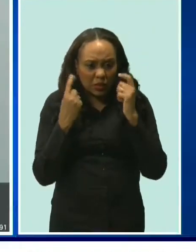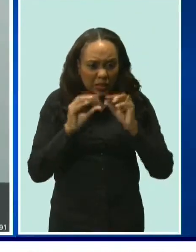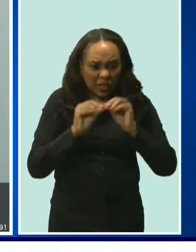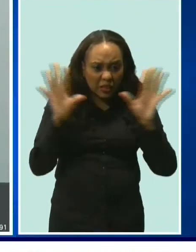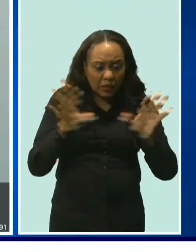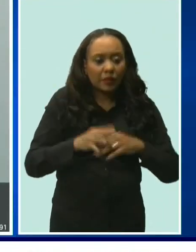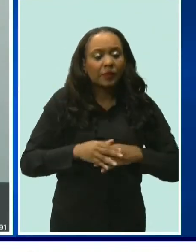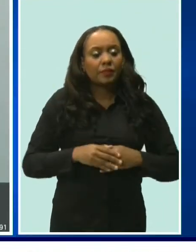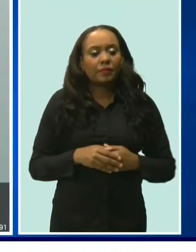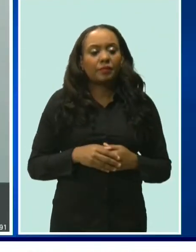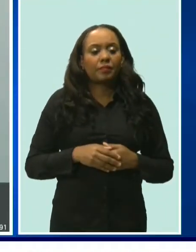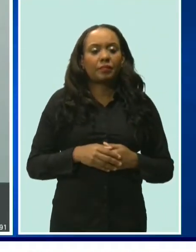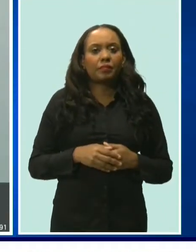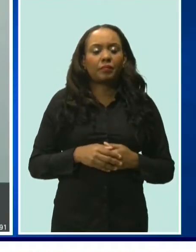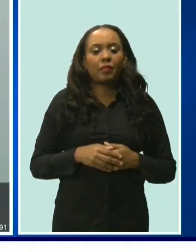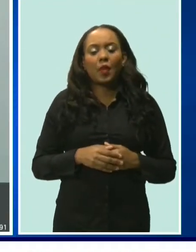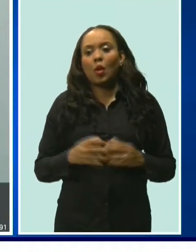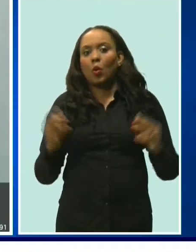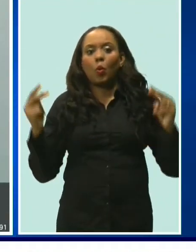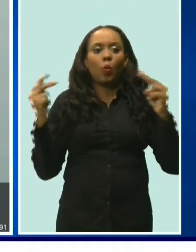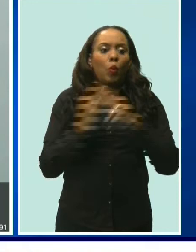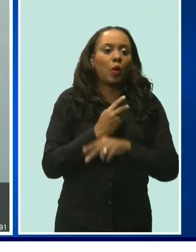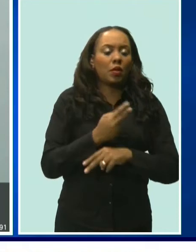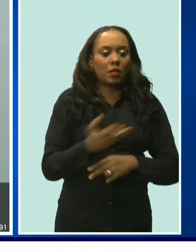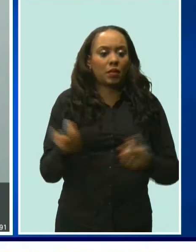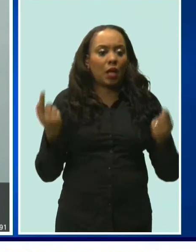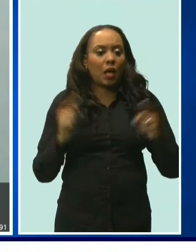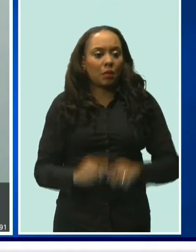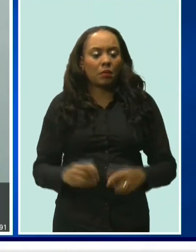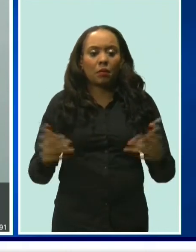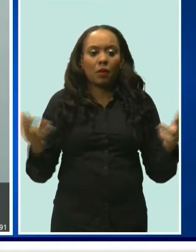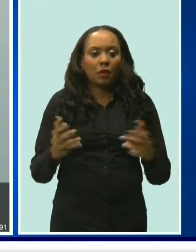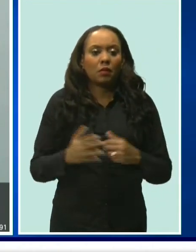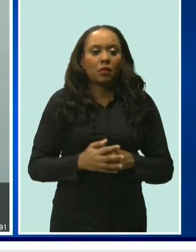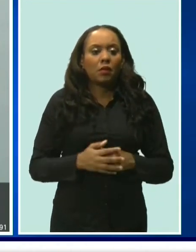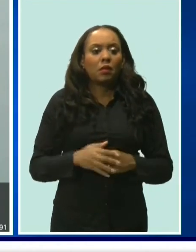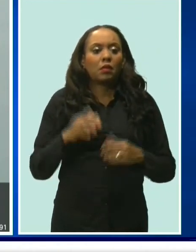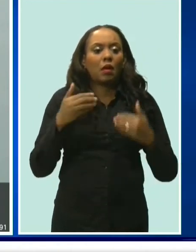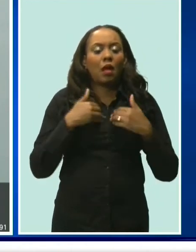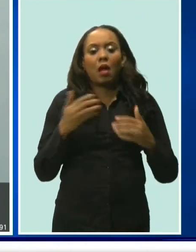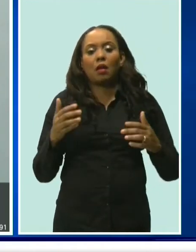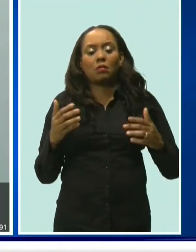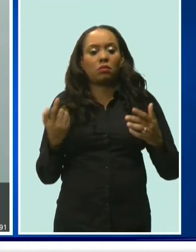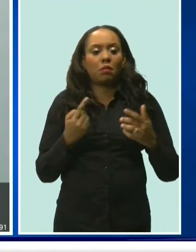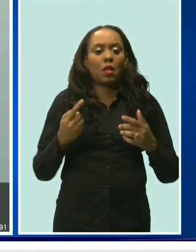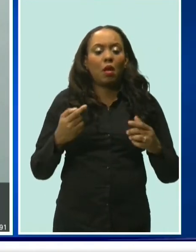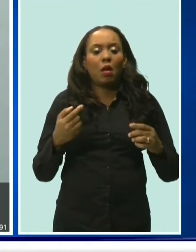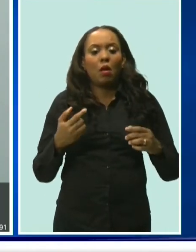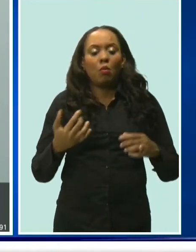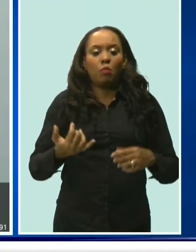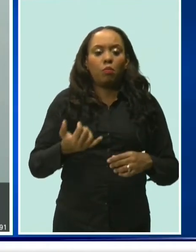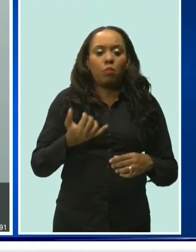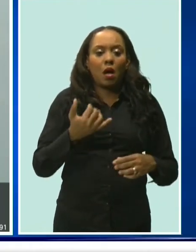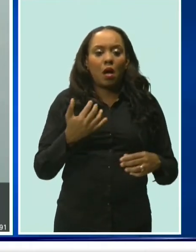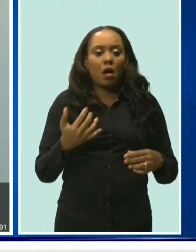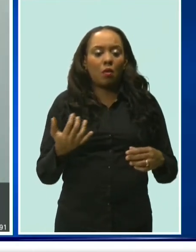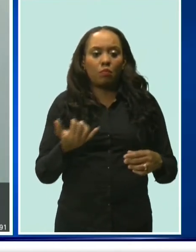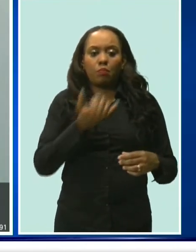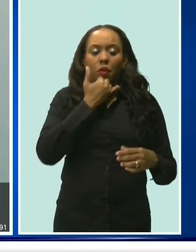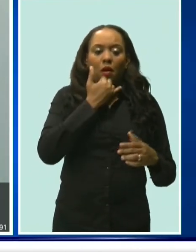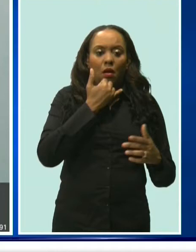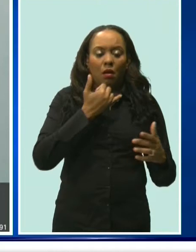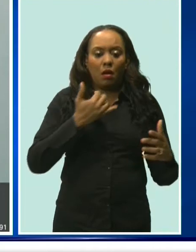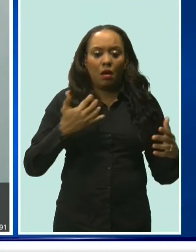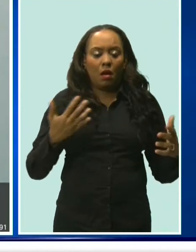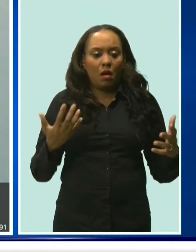The worst thing is to have an event and an individual has damage to their house or to their business, to present a claim